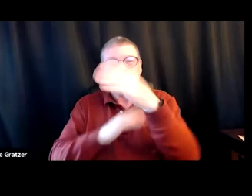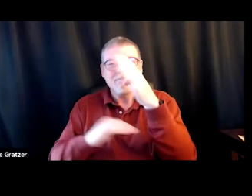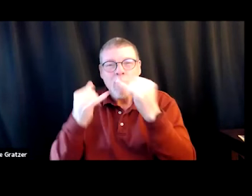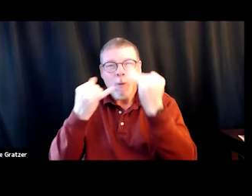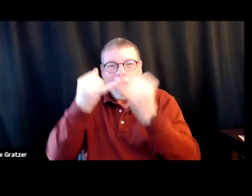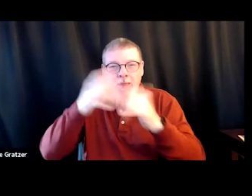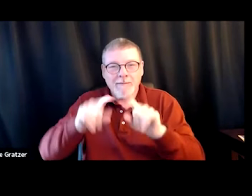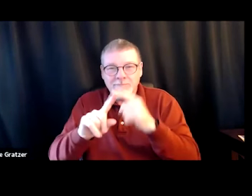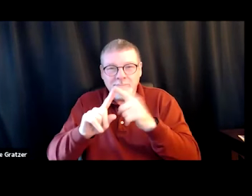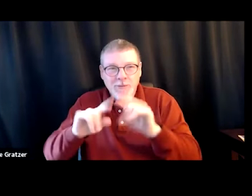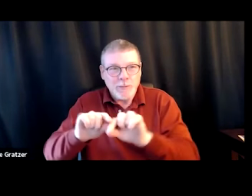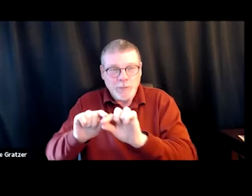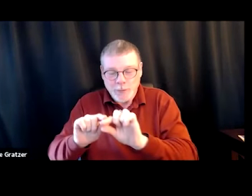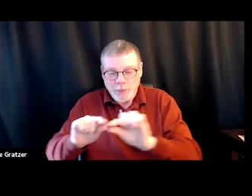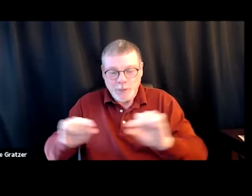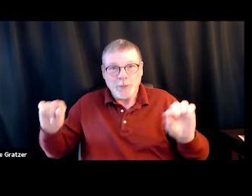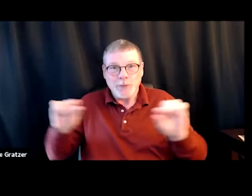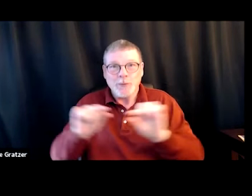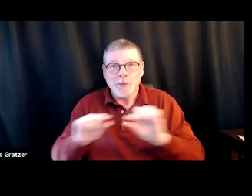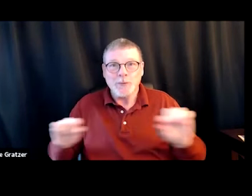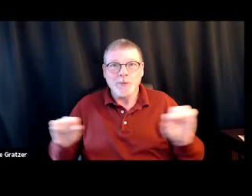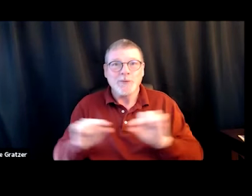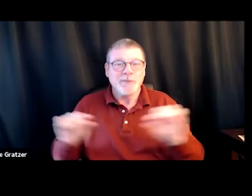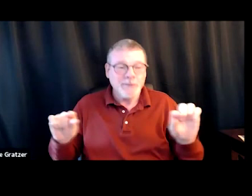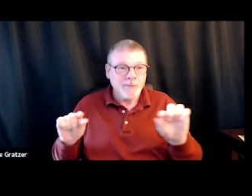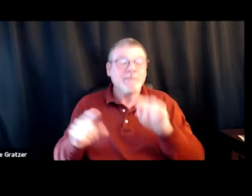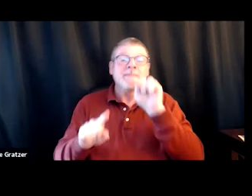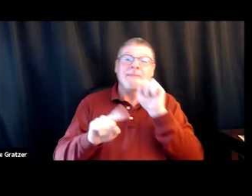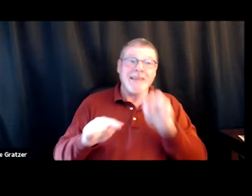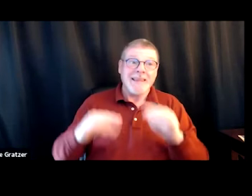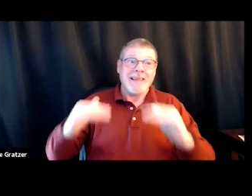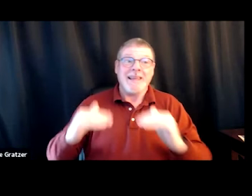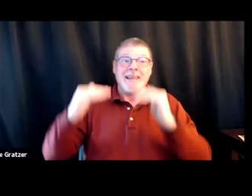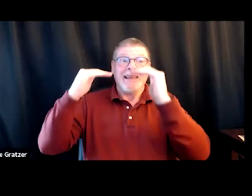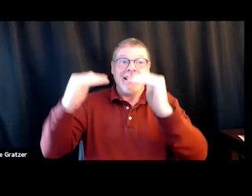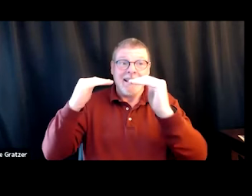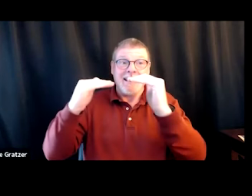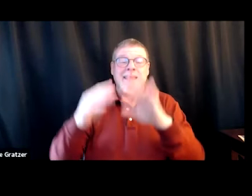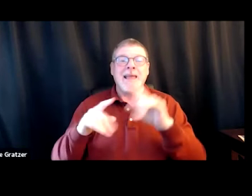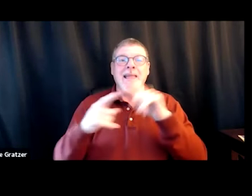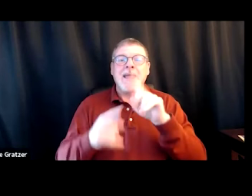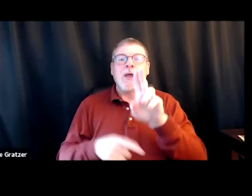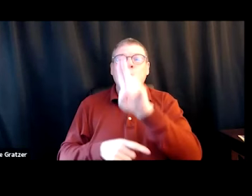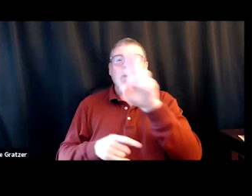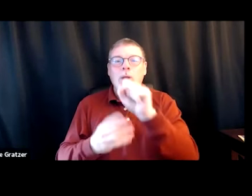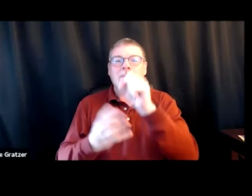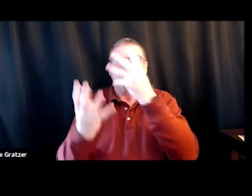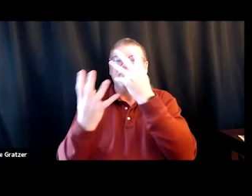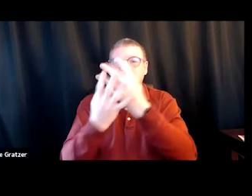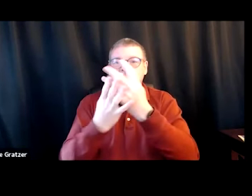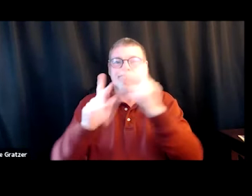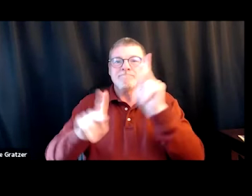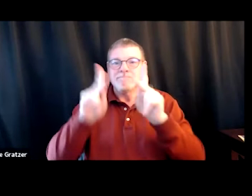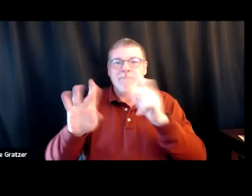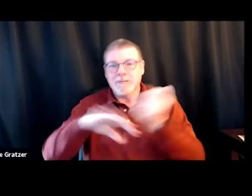dashed line all the way along the bottom of this chart. Just above that, we see the associated US prison population